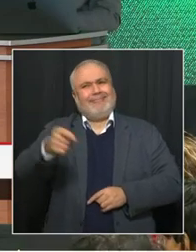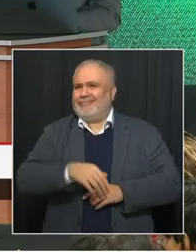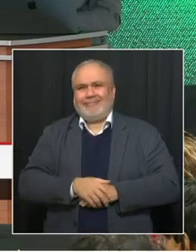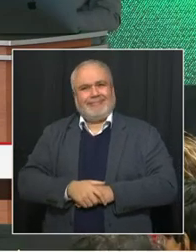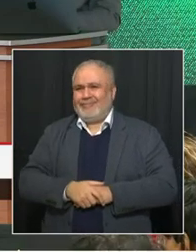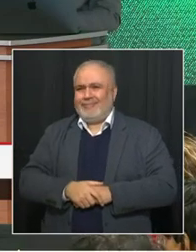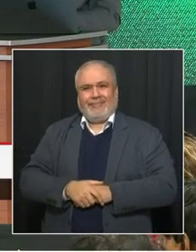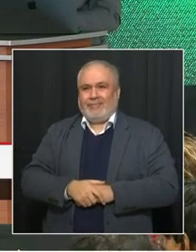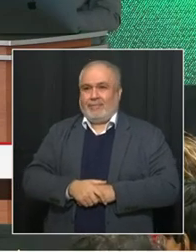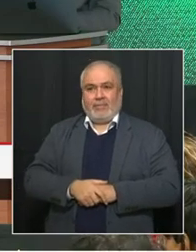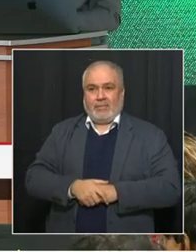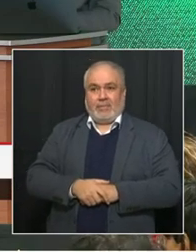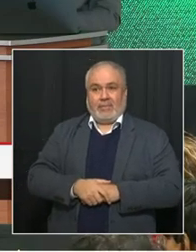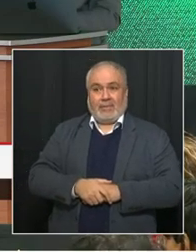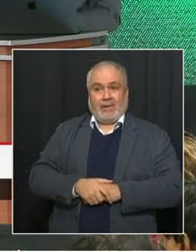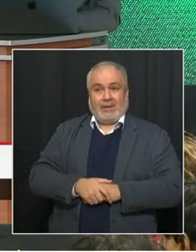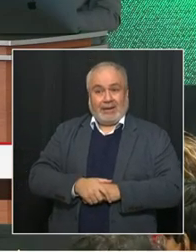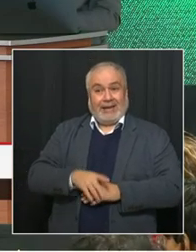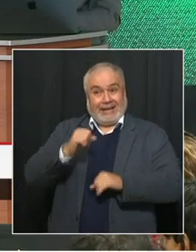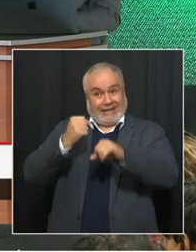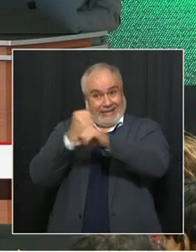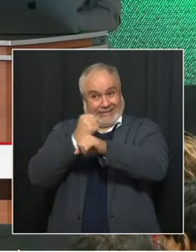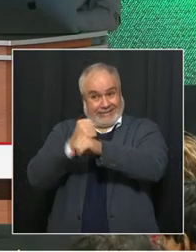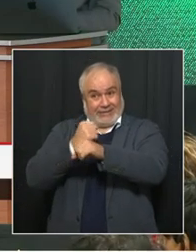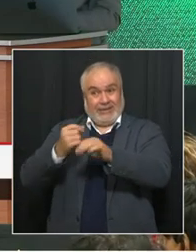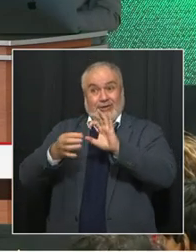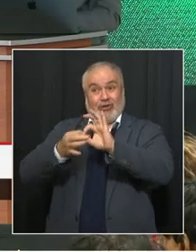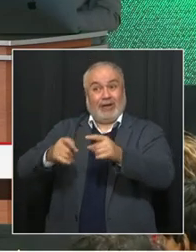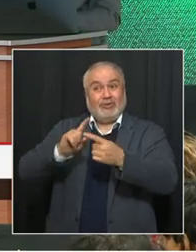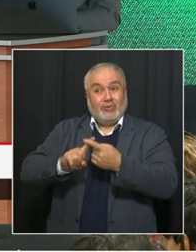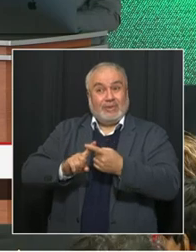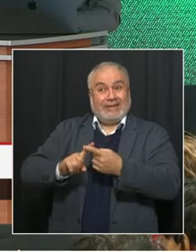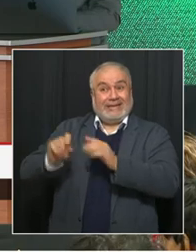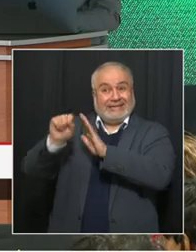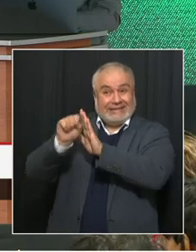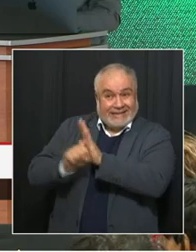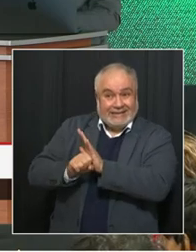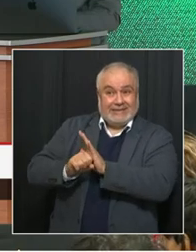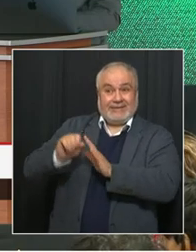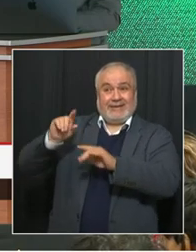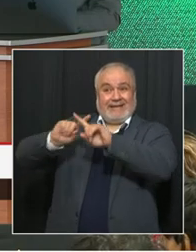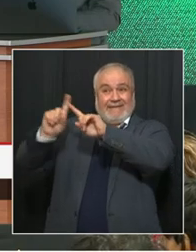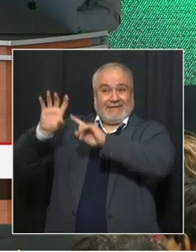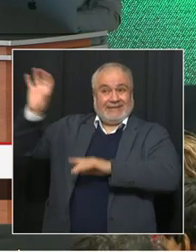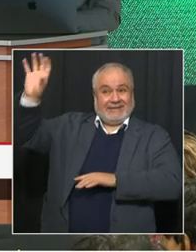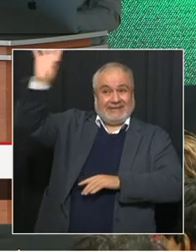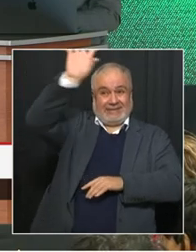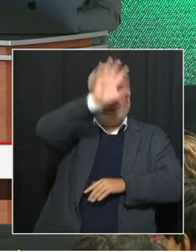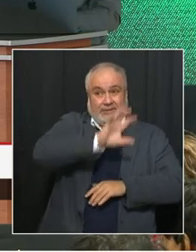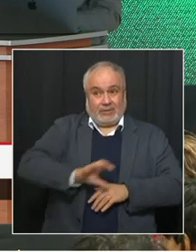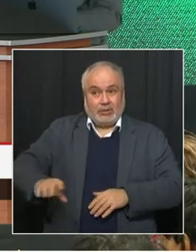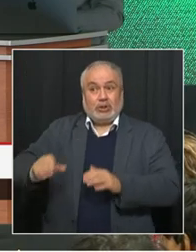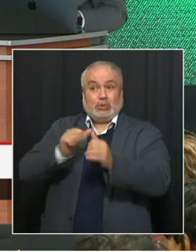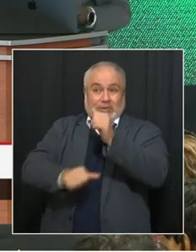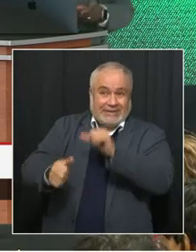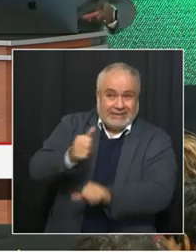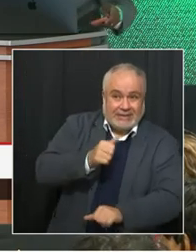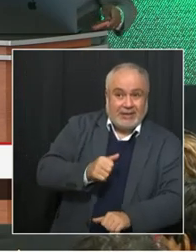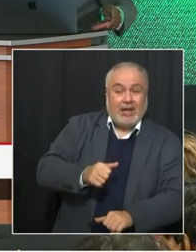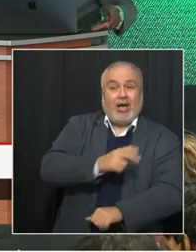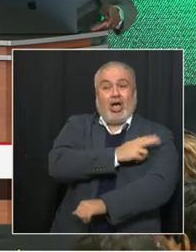at the number of suicides, hospitalizations, behavioral health crises, all the things that manifest